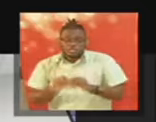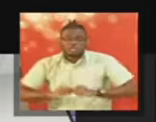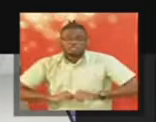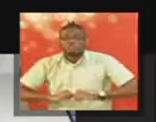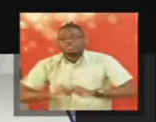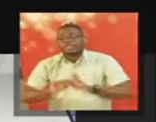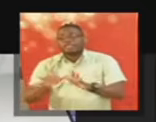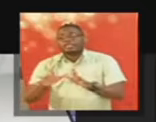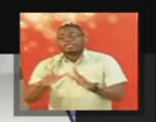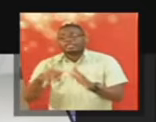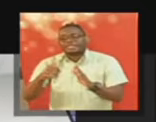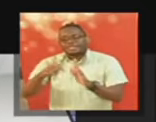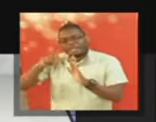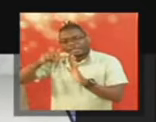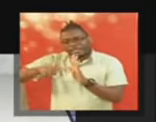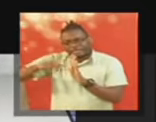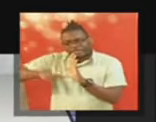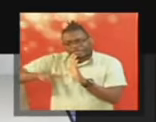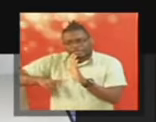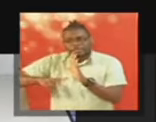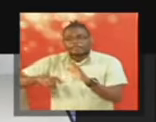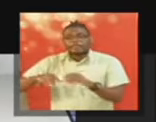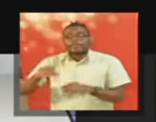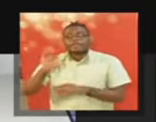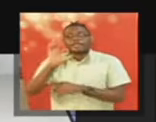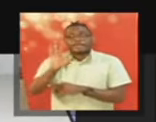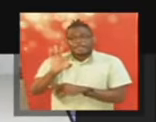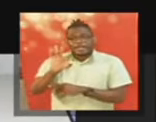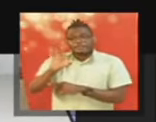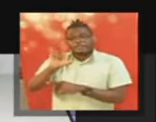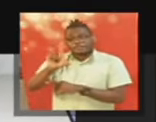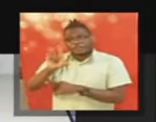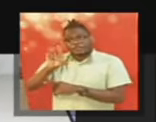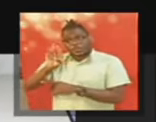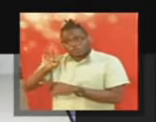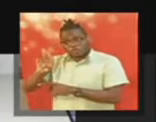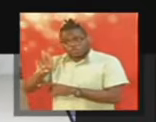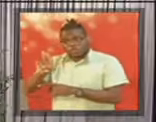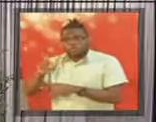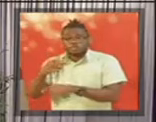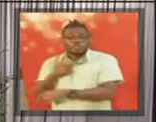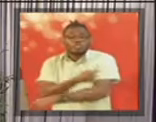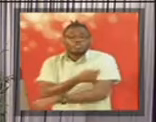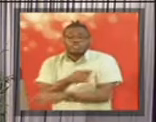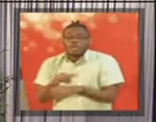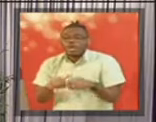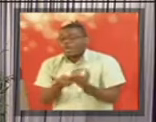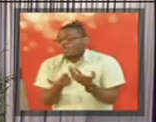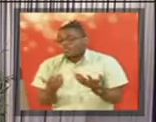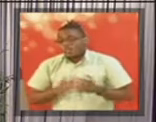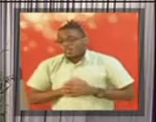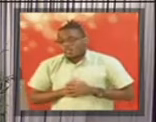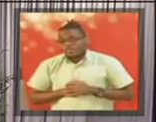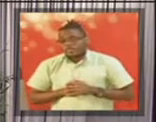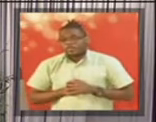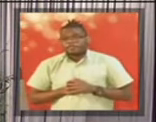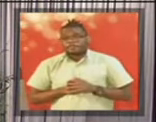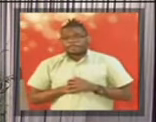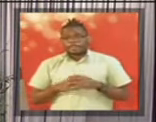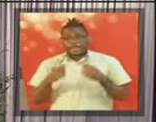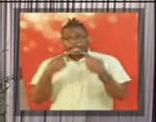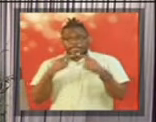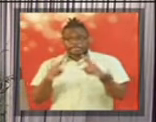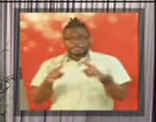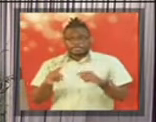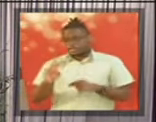we anticipate that we may not have as much cases due to the public health measures? Okay. So let me take your second part first. So in